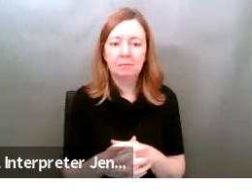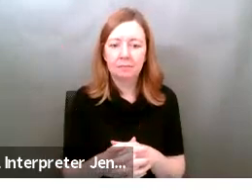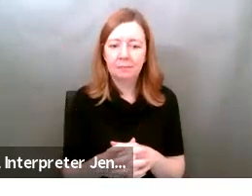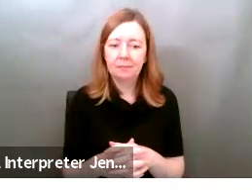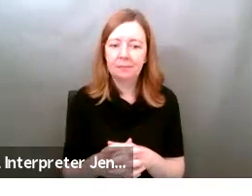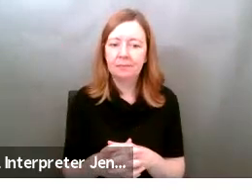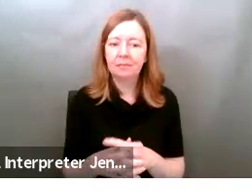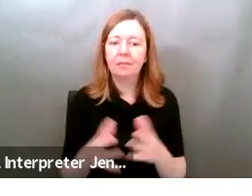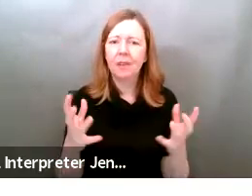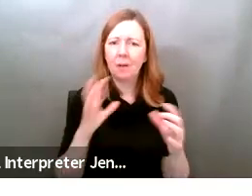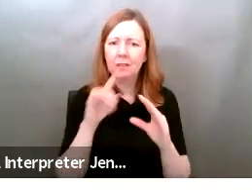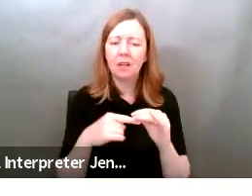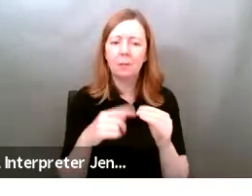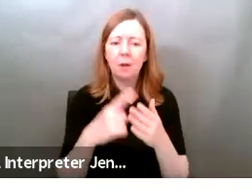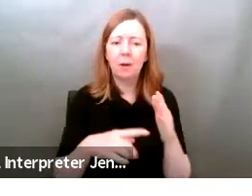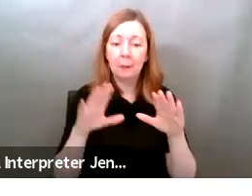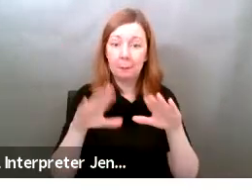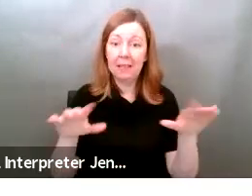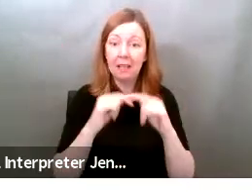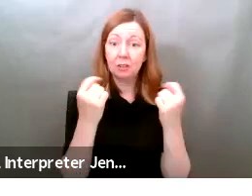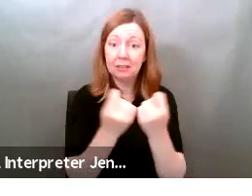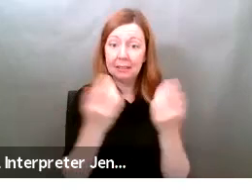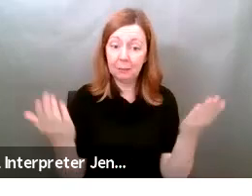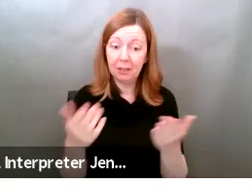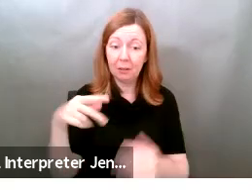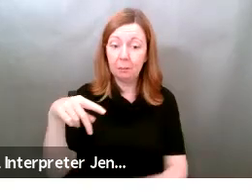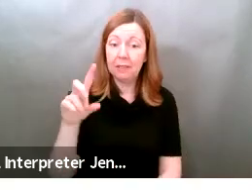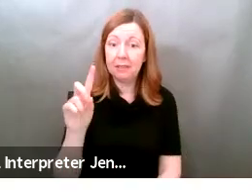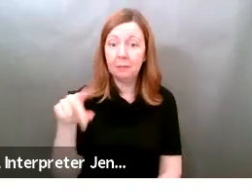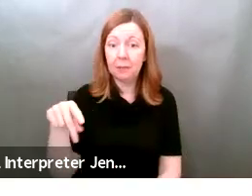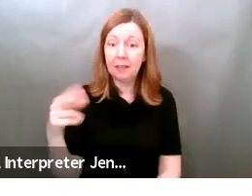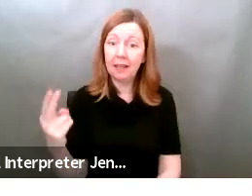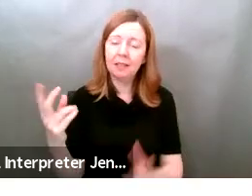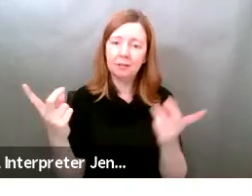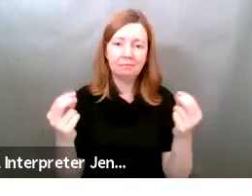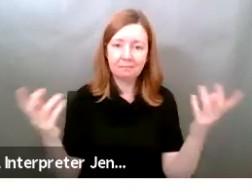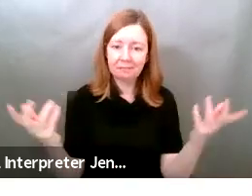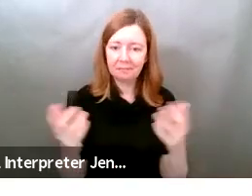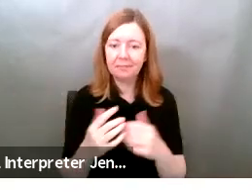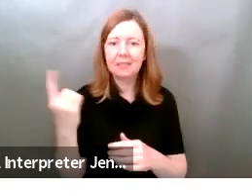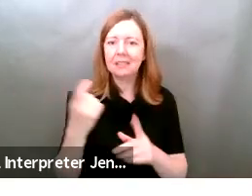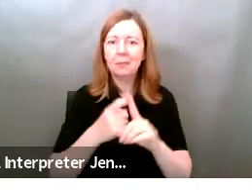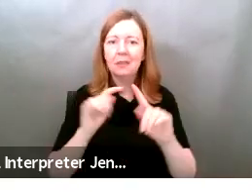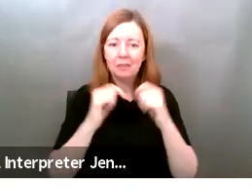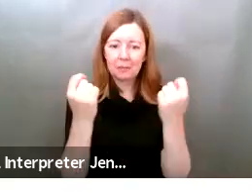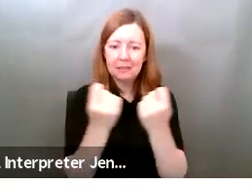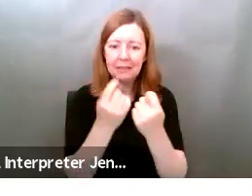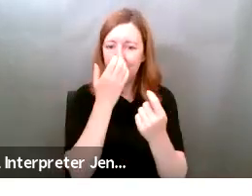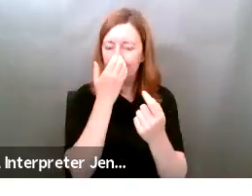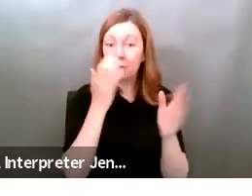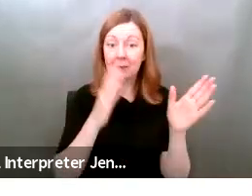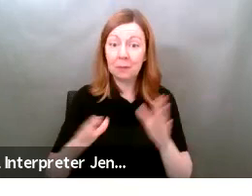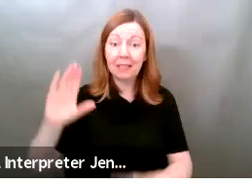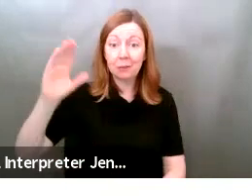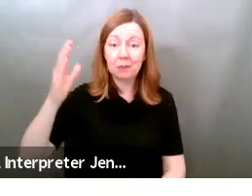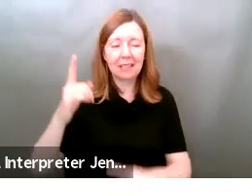to talk a little bit about what the pediatrics team here at PDPH has been doing. Someone from the team was planning to present but was